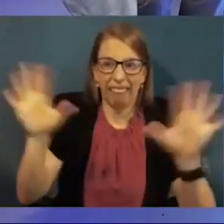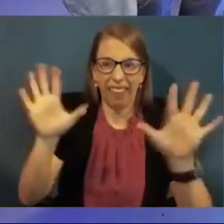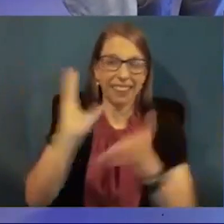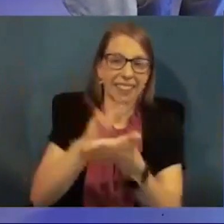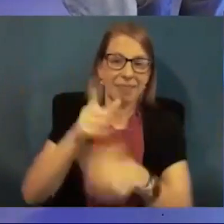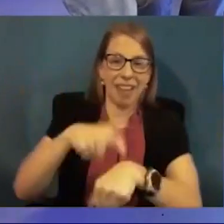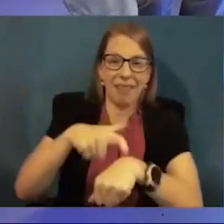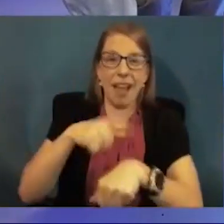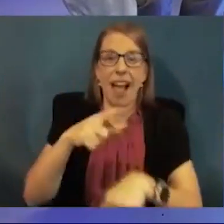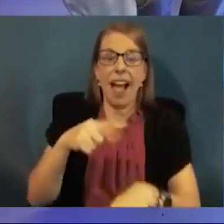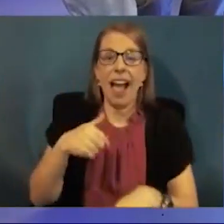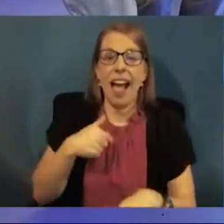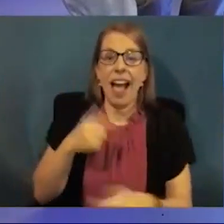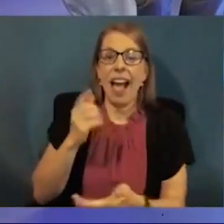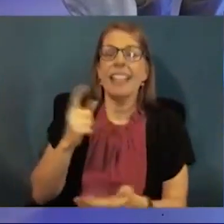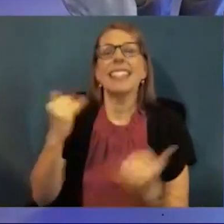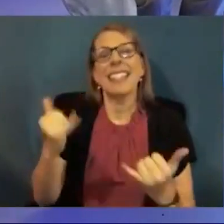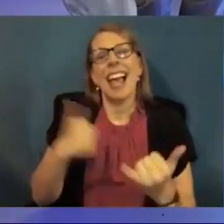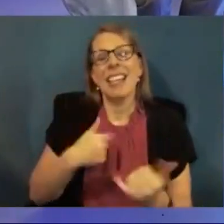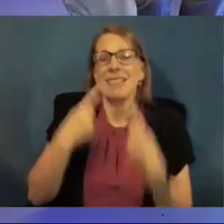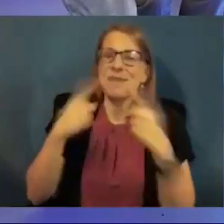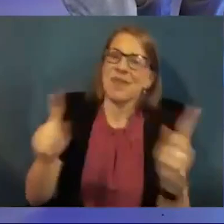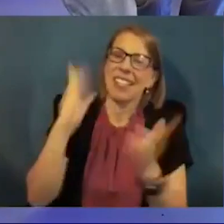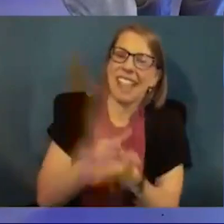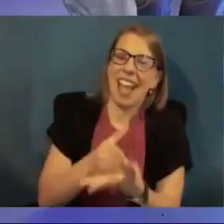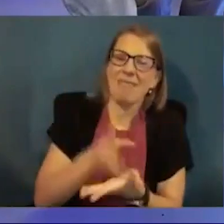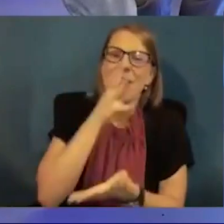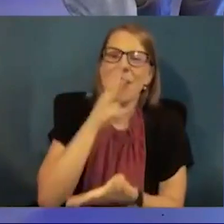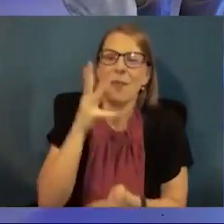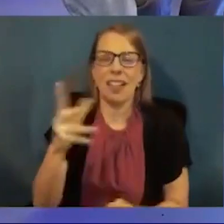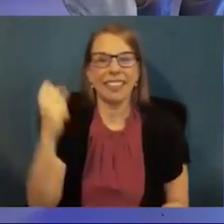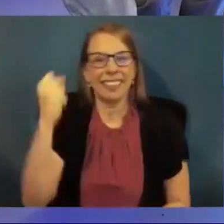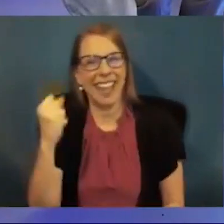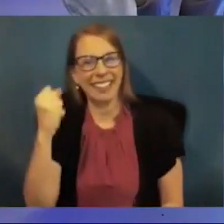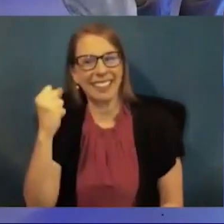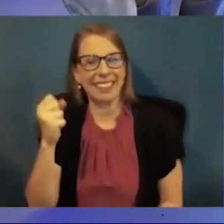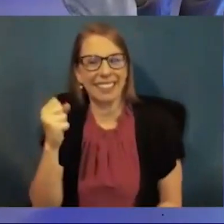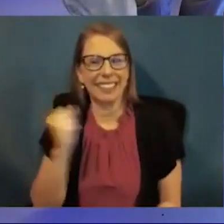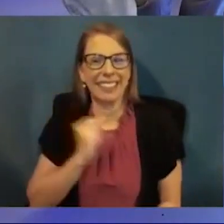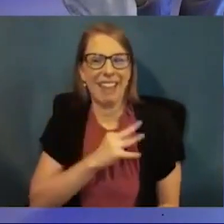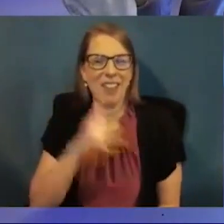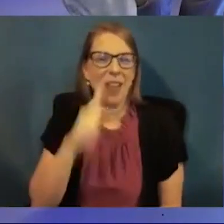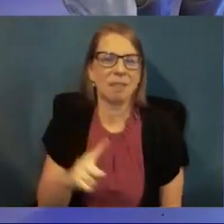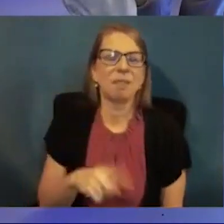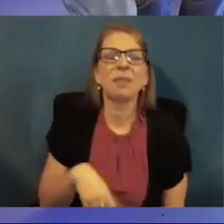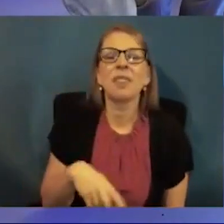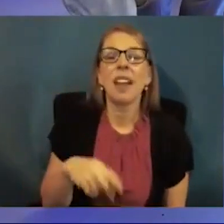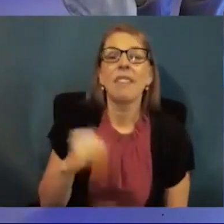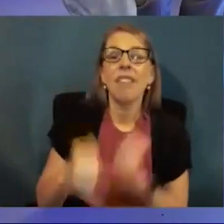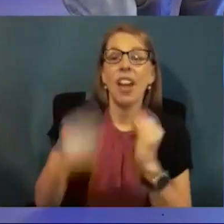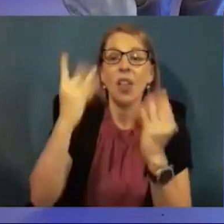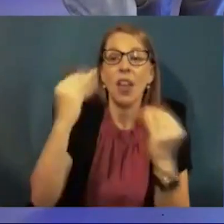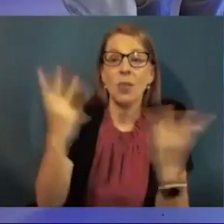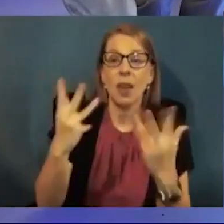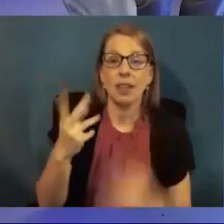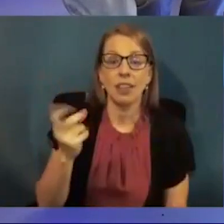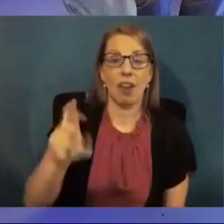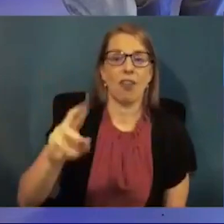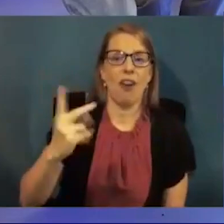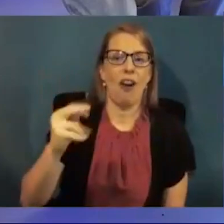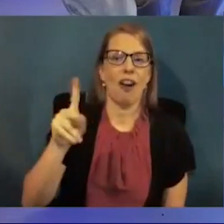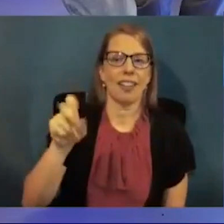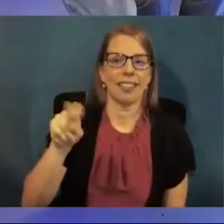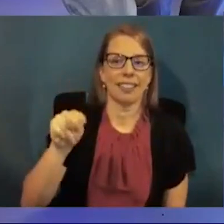like, yes, you're going to stop talking. Okay, so let's do some final thoughts. Dr. Hawkinson. Yeah, everybody continue to be safe. We